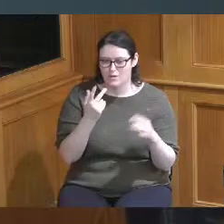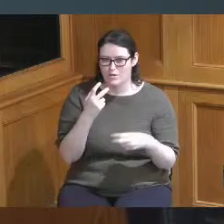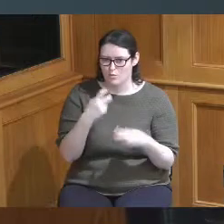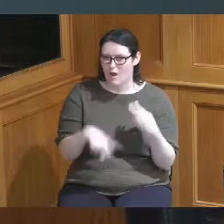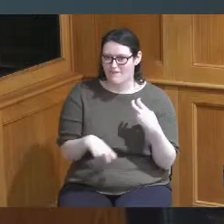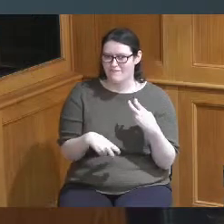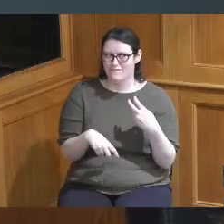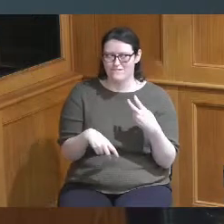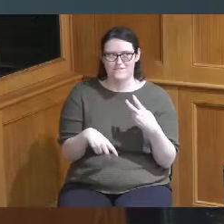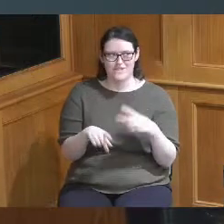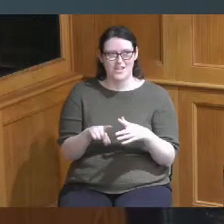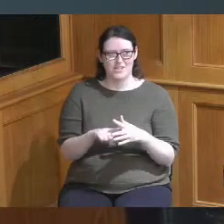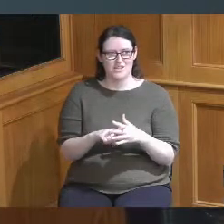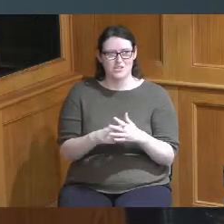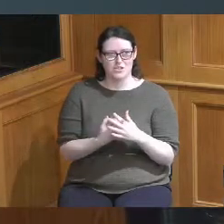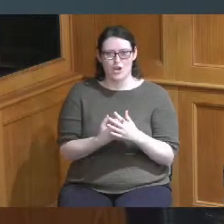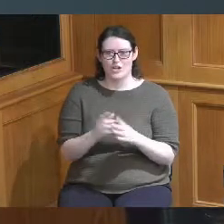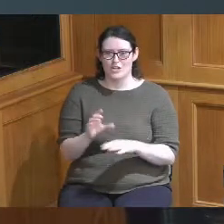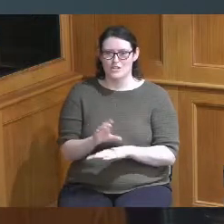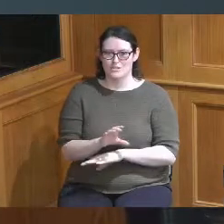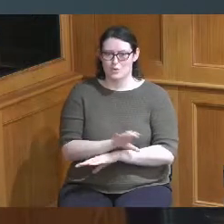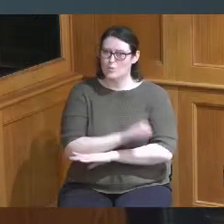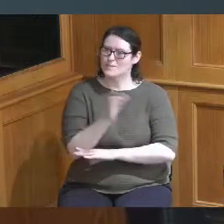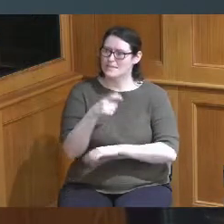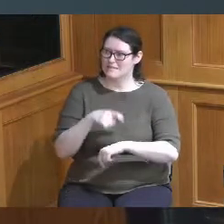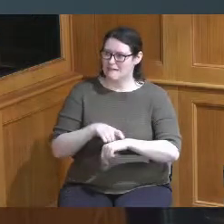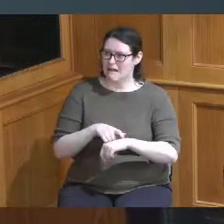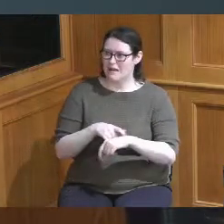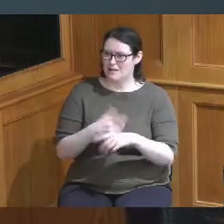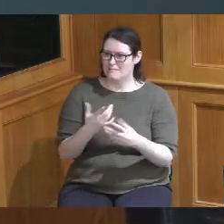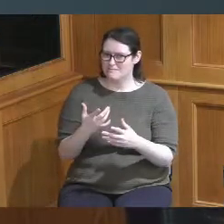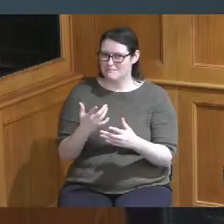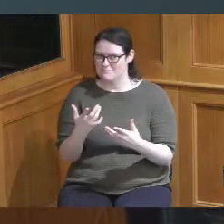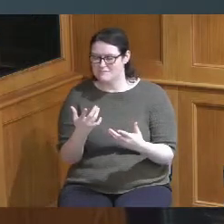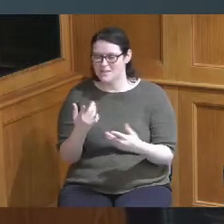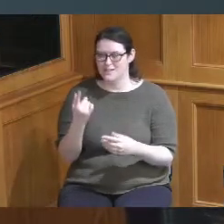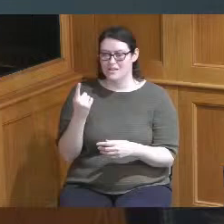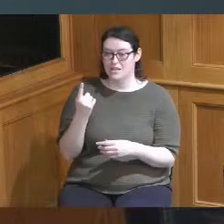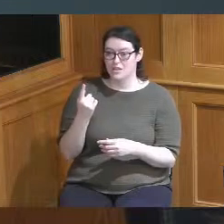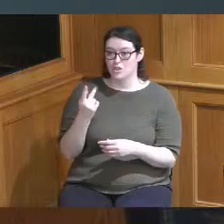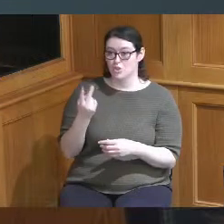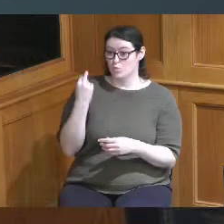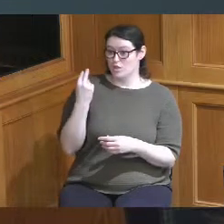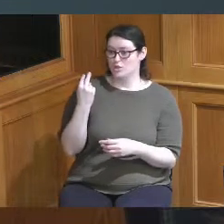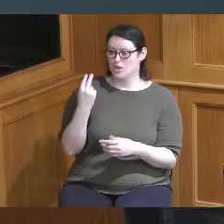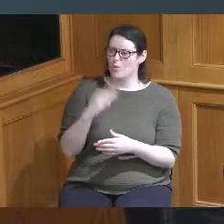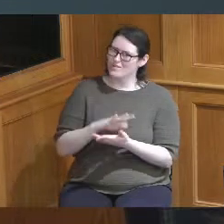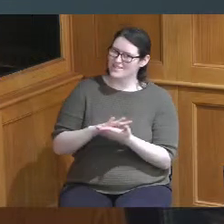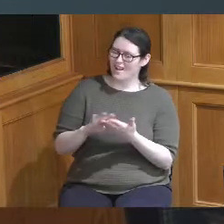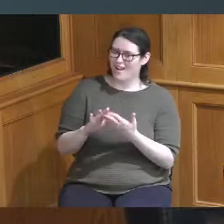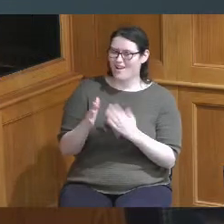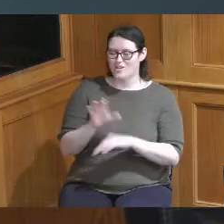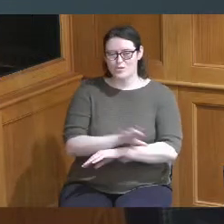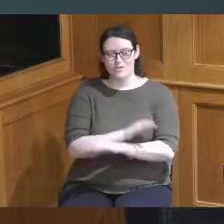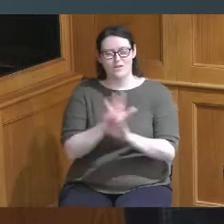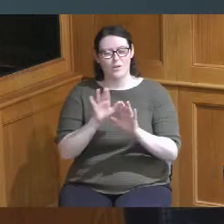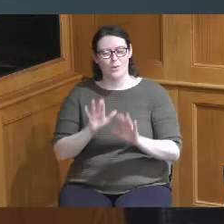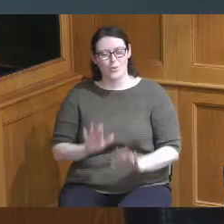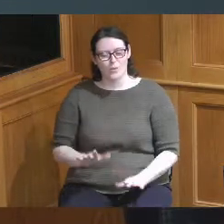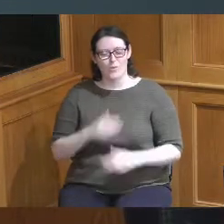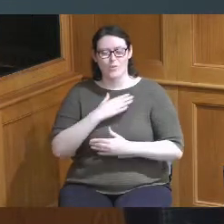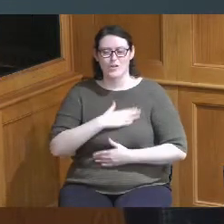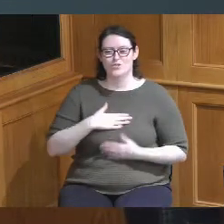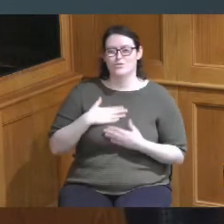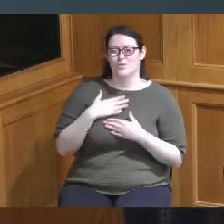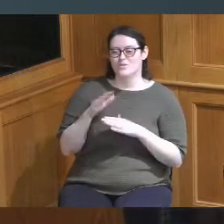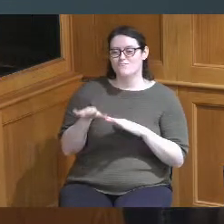into Christmas. And the year before, it was nice going into Christmas. The year before that, it was